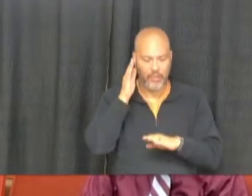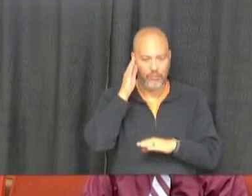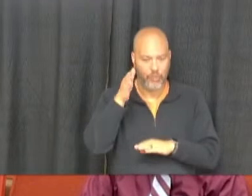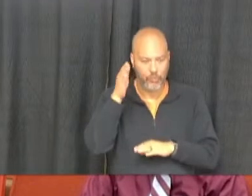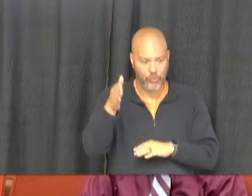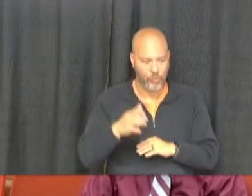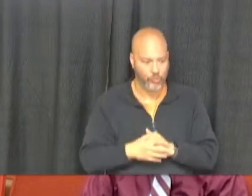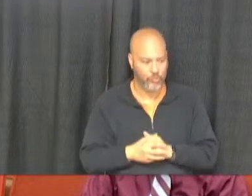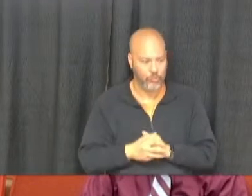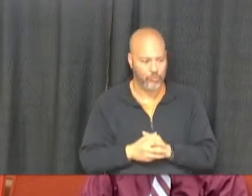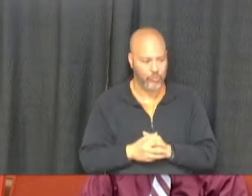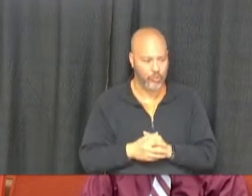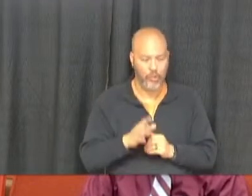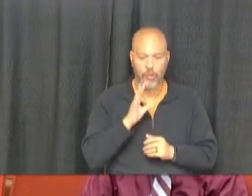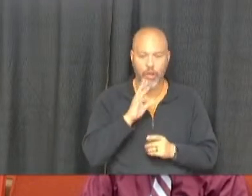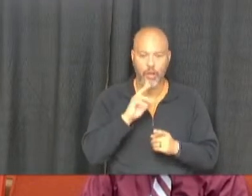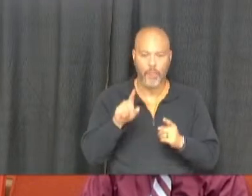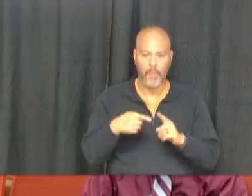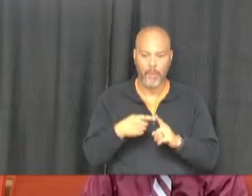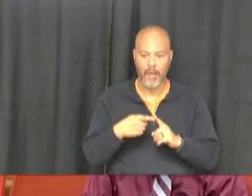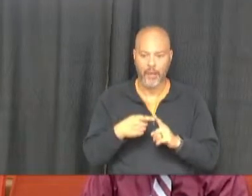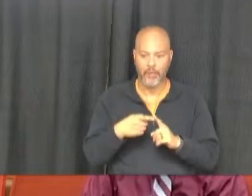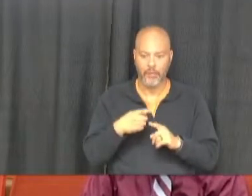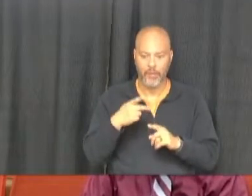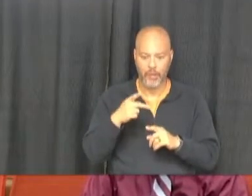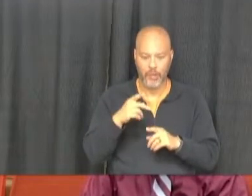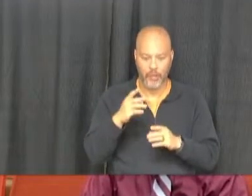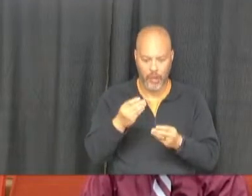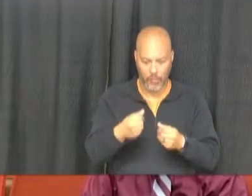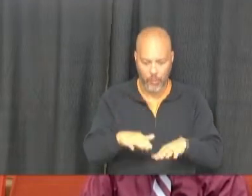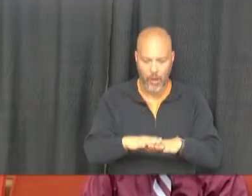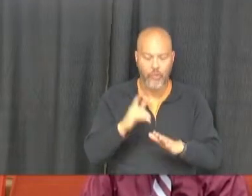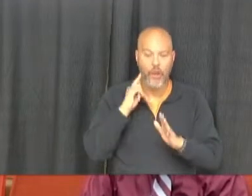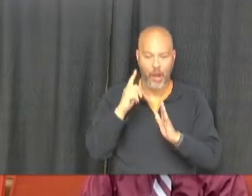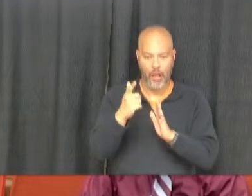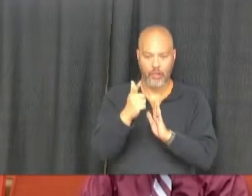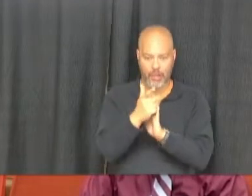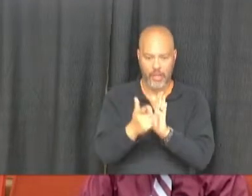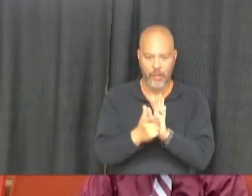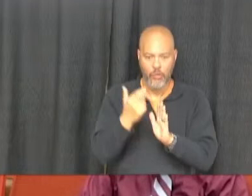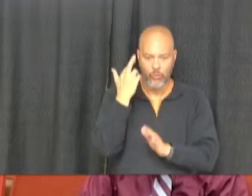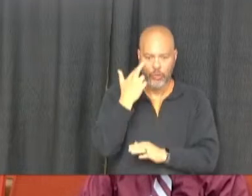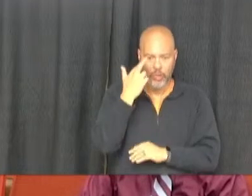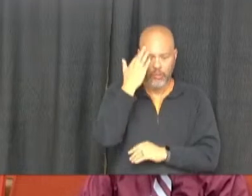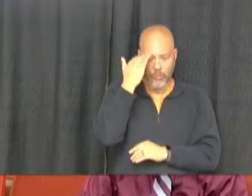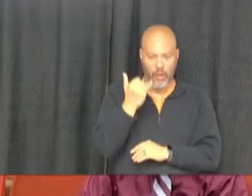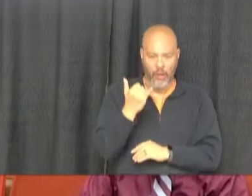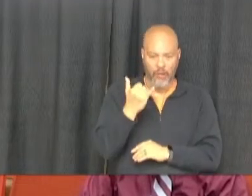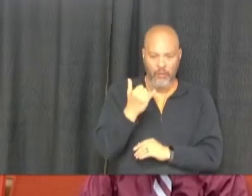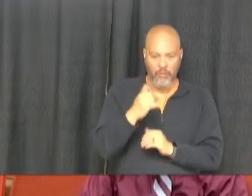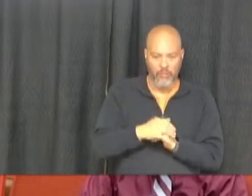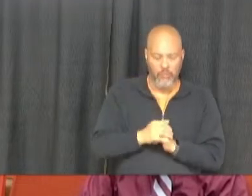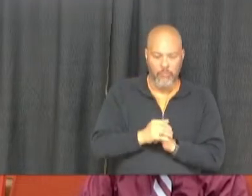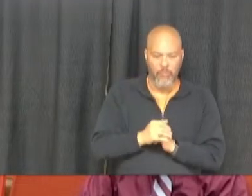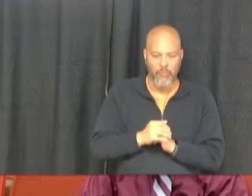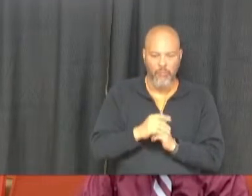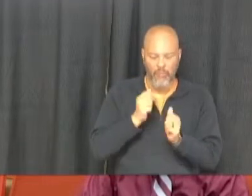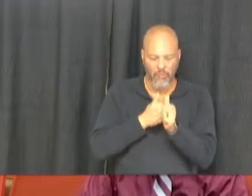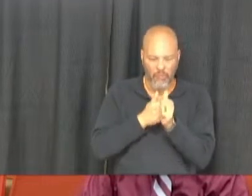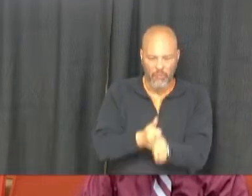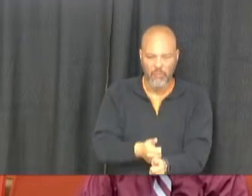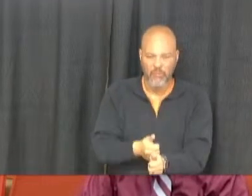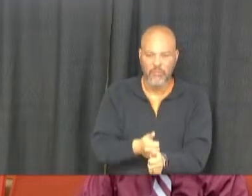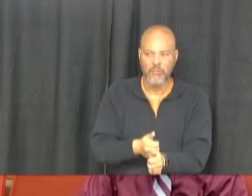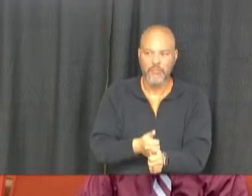future regarding the parcels. And so there's legal reasons why it's important to proceed